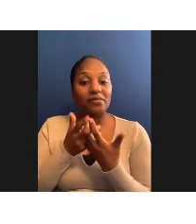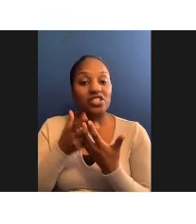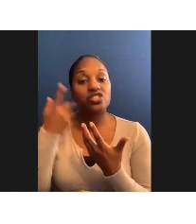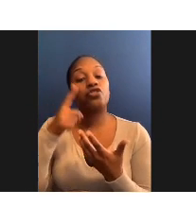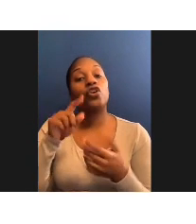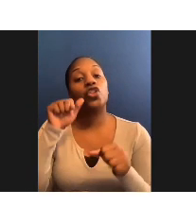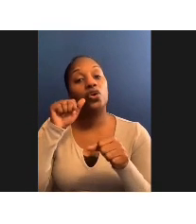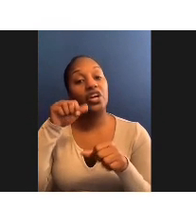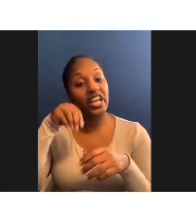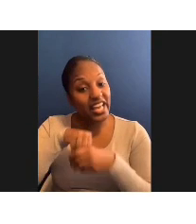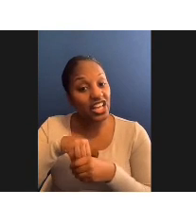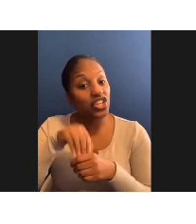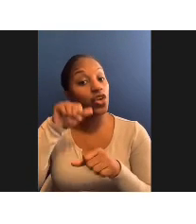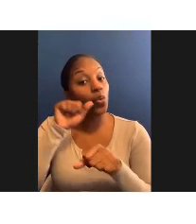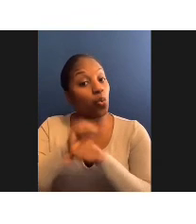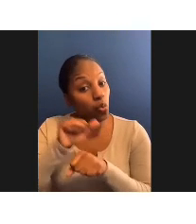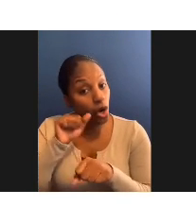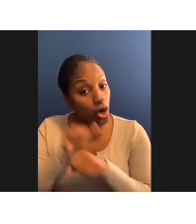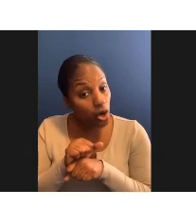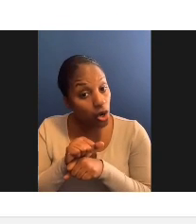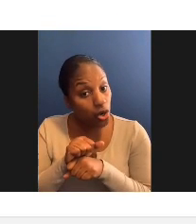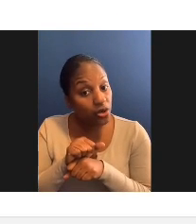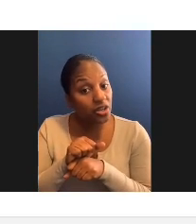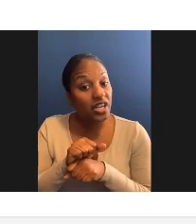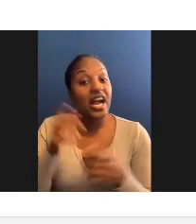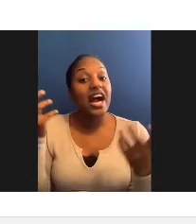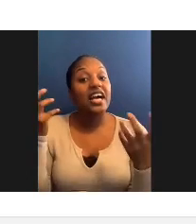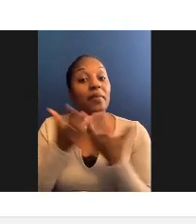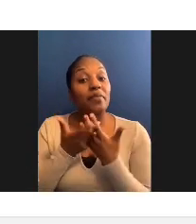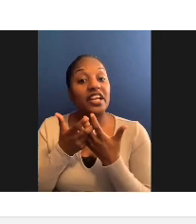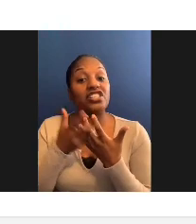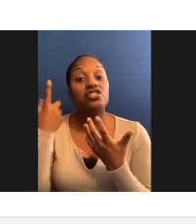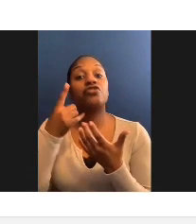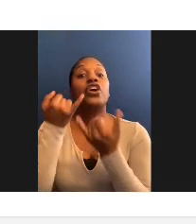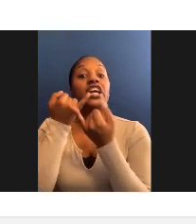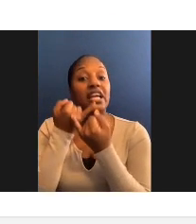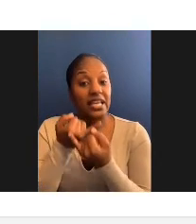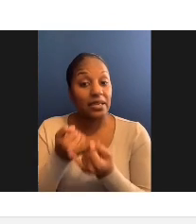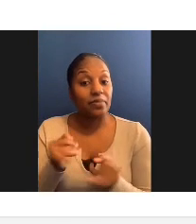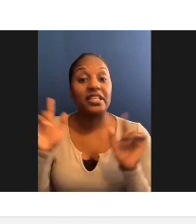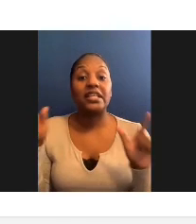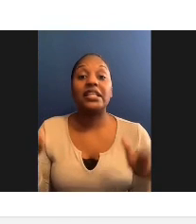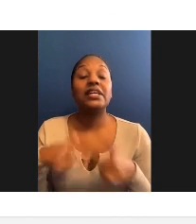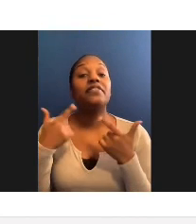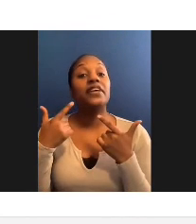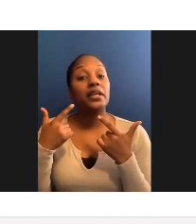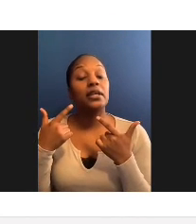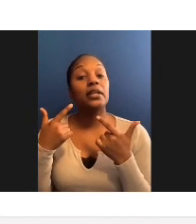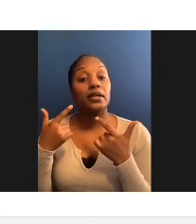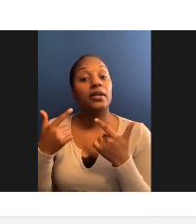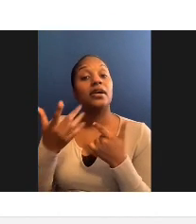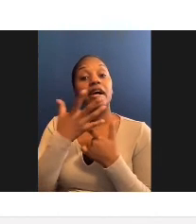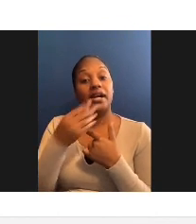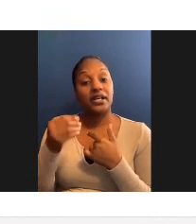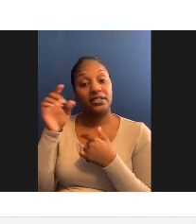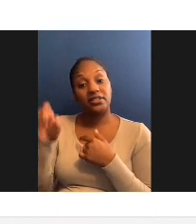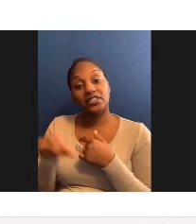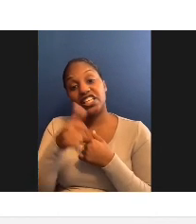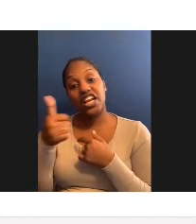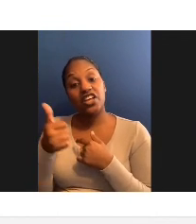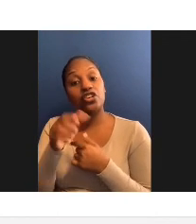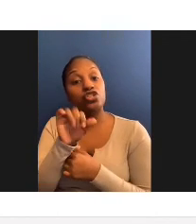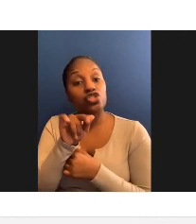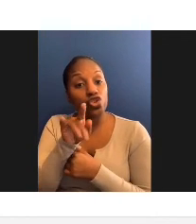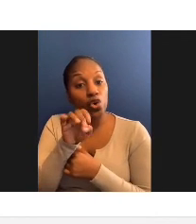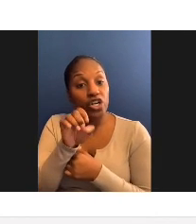accommodations in the workplace, accommodations for independent living. And here is another source that